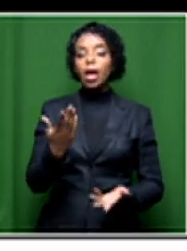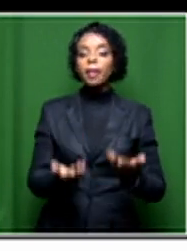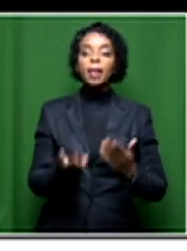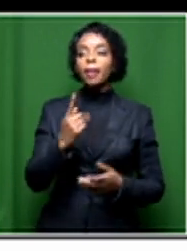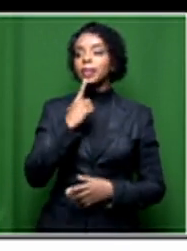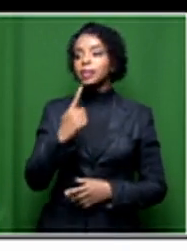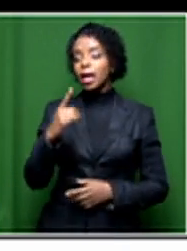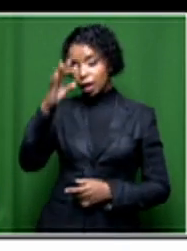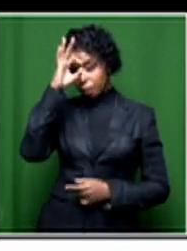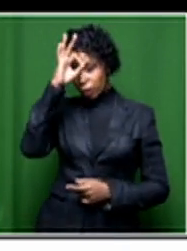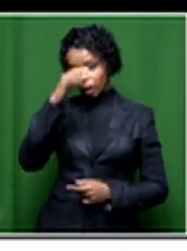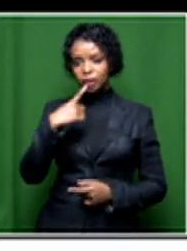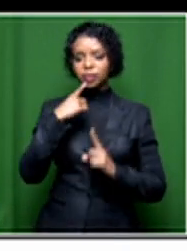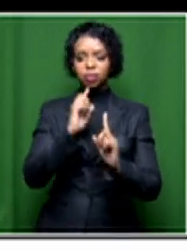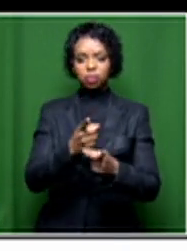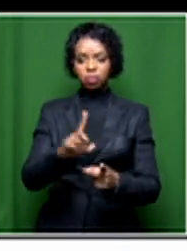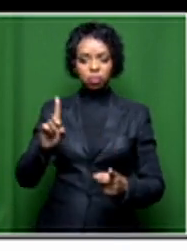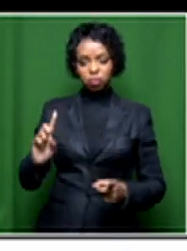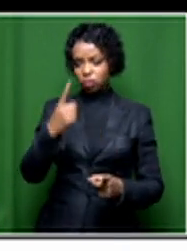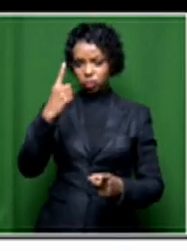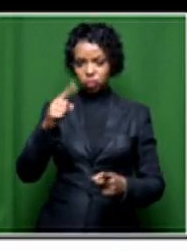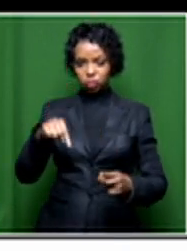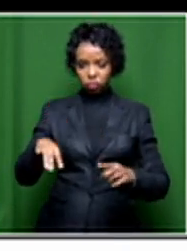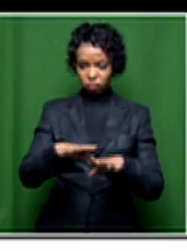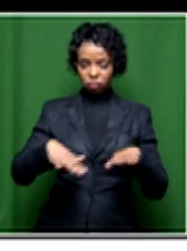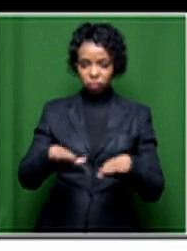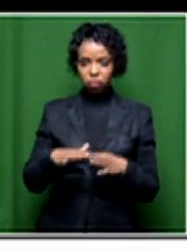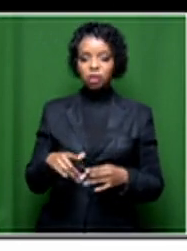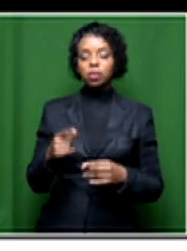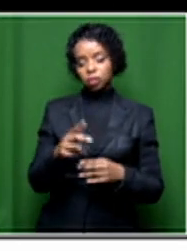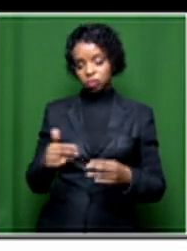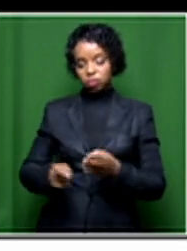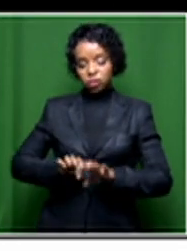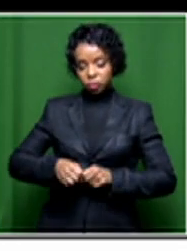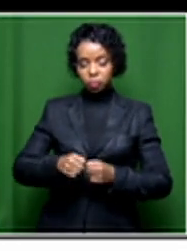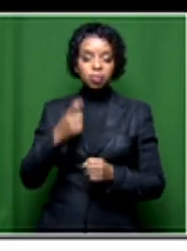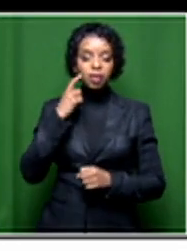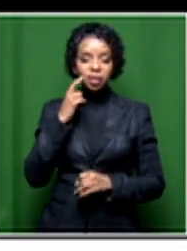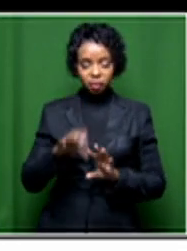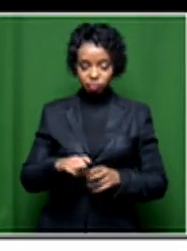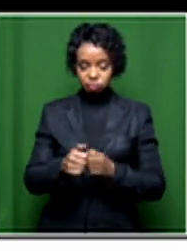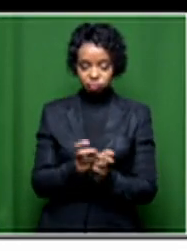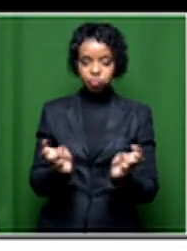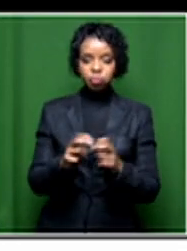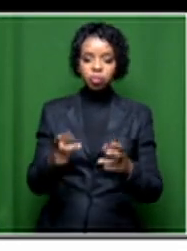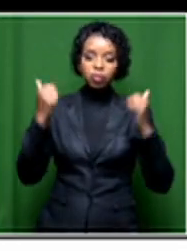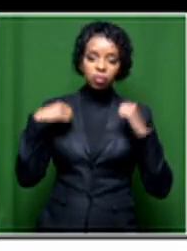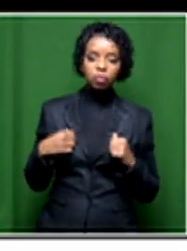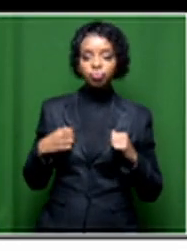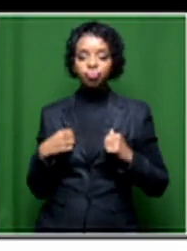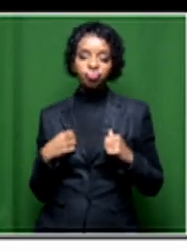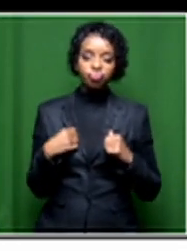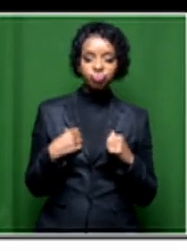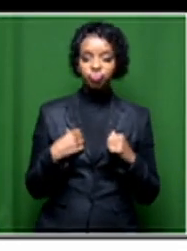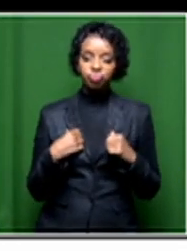that you need to go away or there's some other trouble on the streets, you can get out of it and roll it up very easy, click it and put it on your back again. And that's the